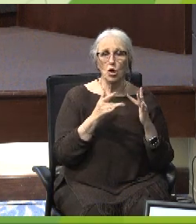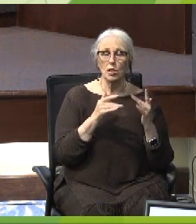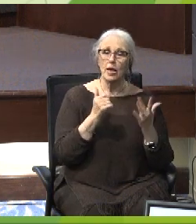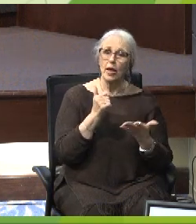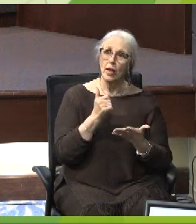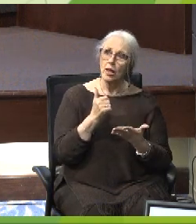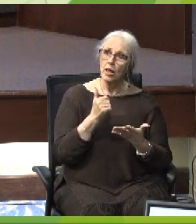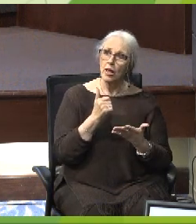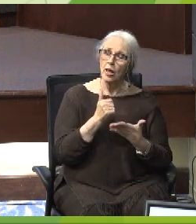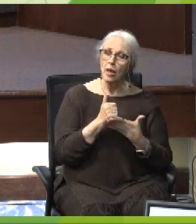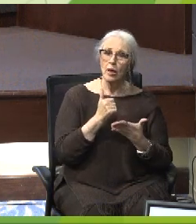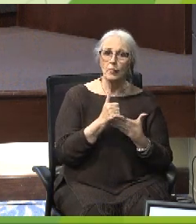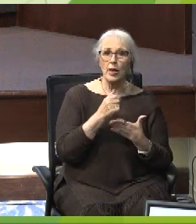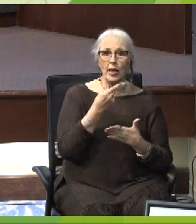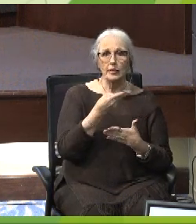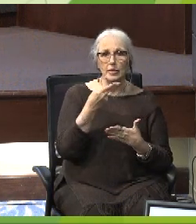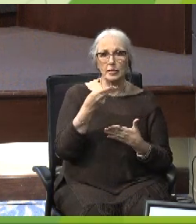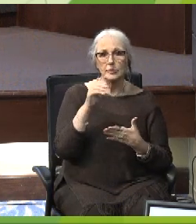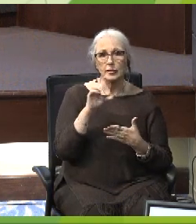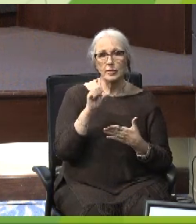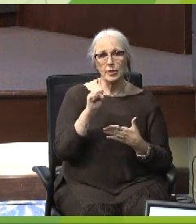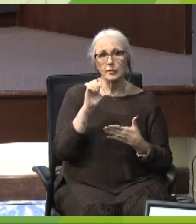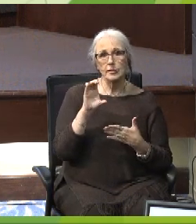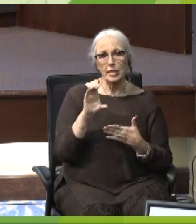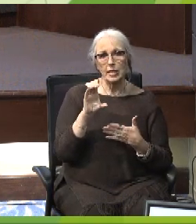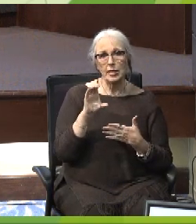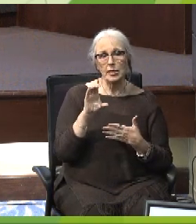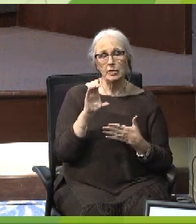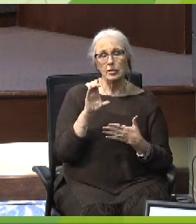the HHSC